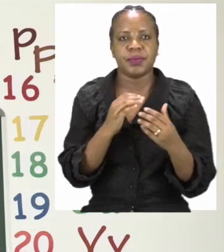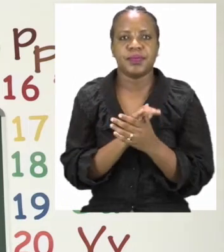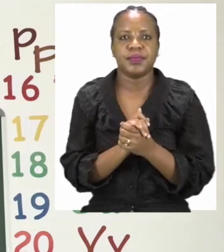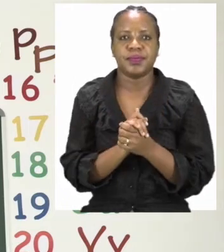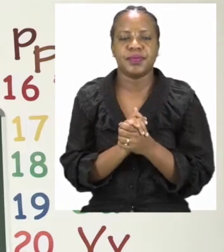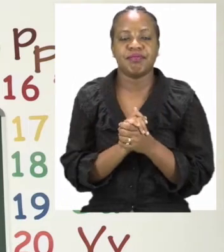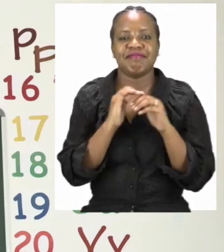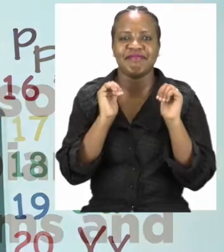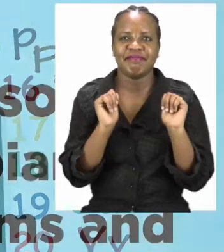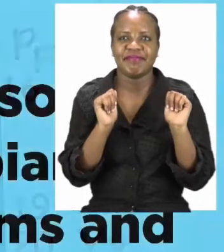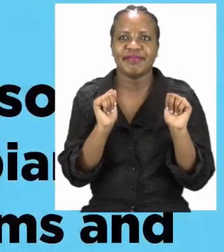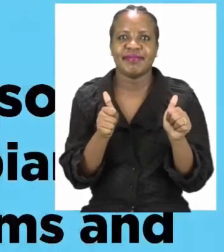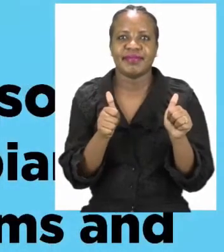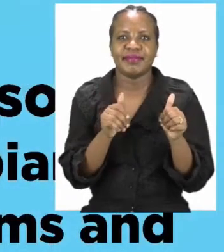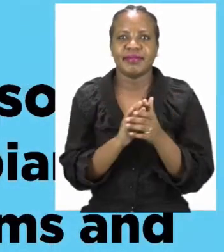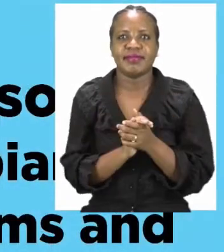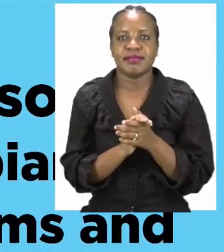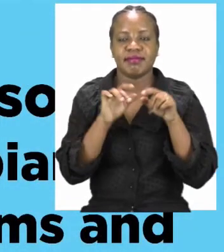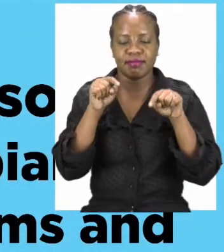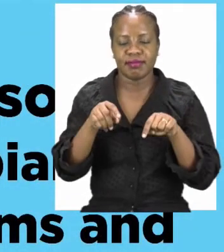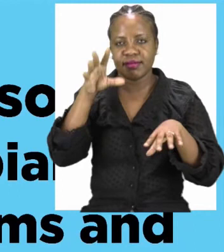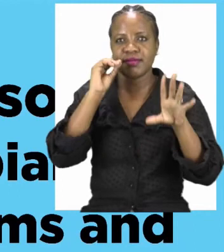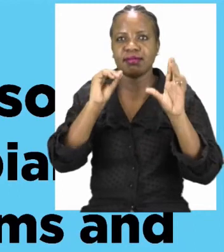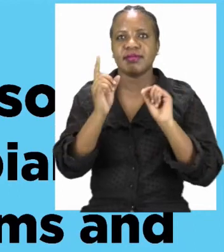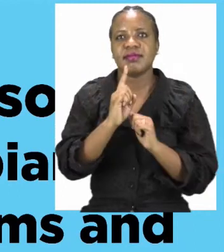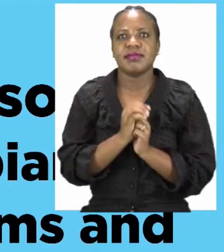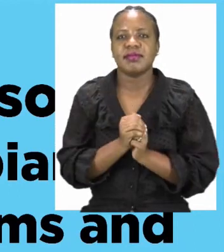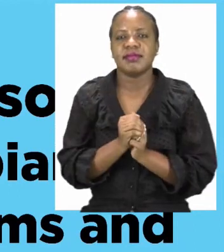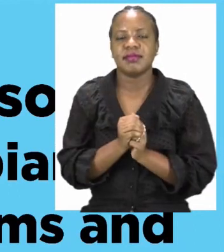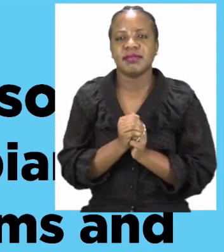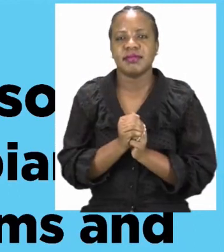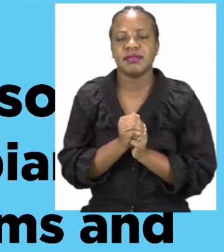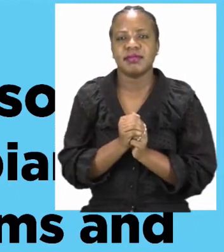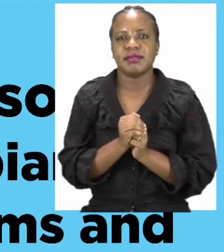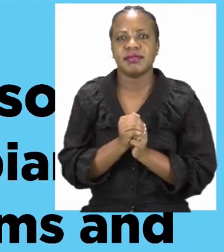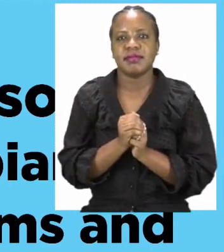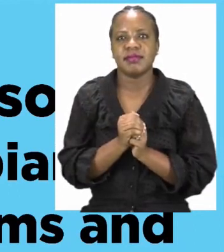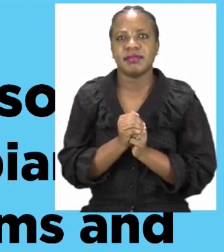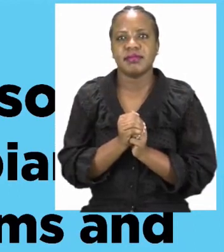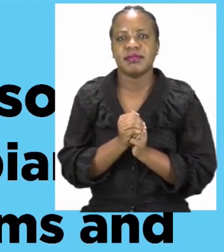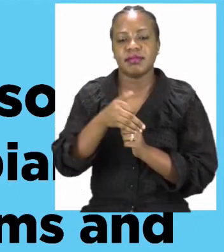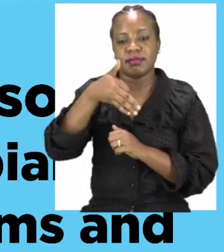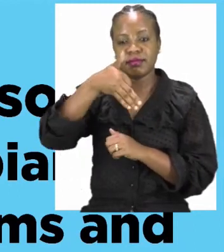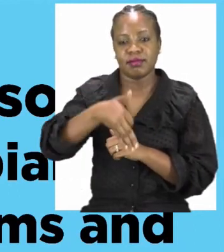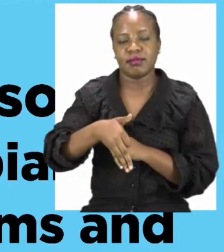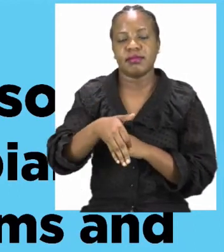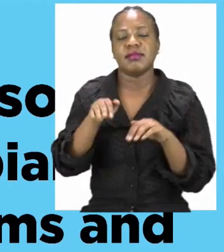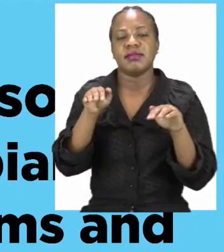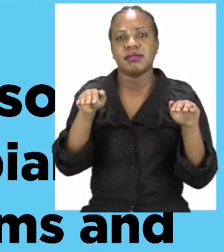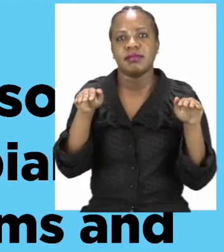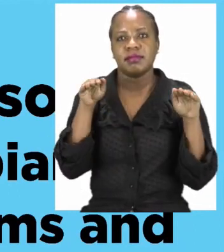Well done. For today's lesson, we will be talking about the Namibian coat of